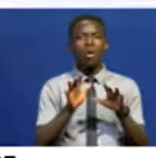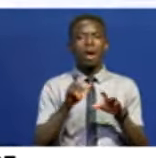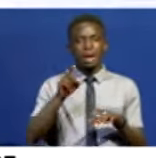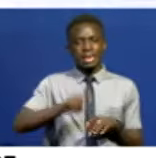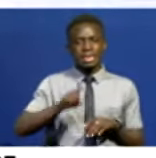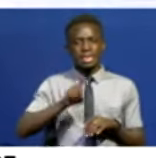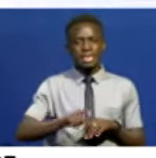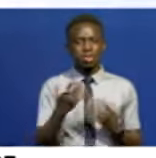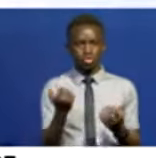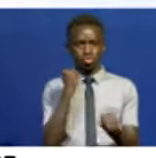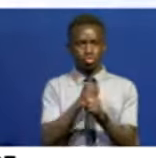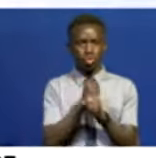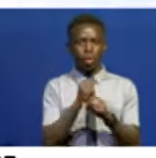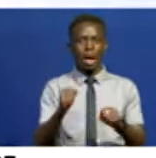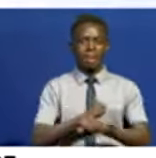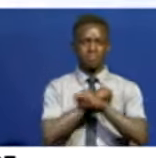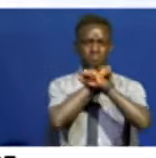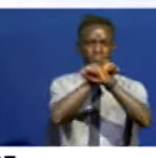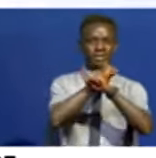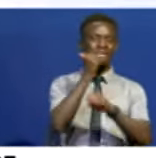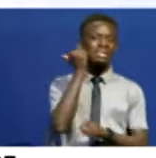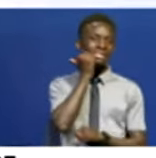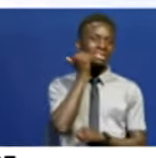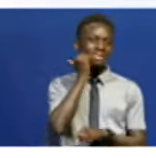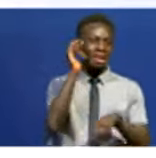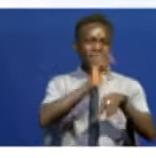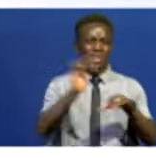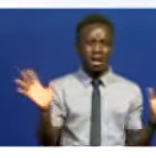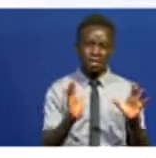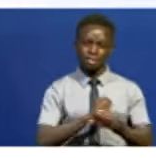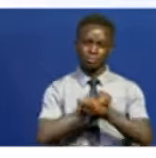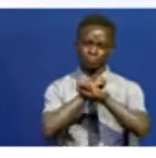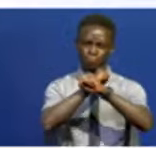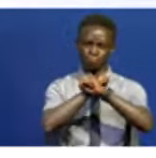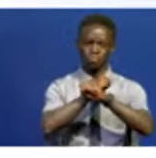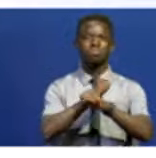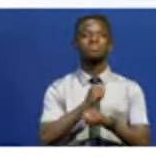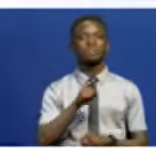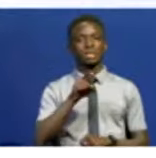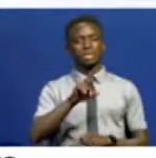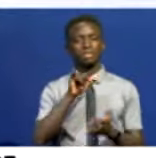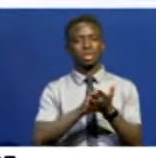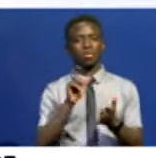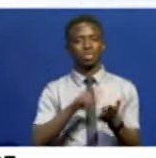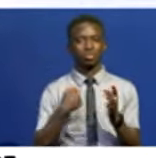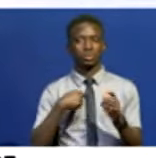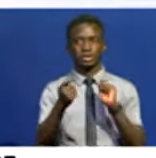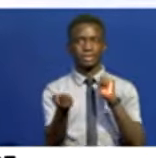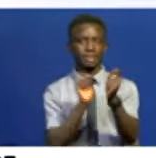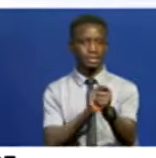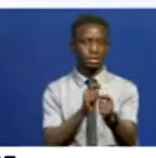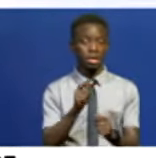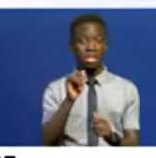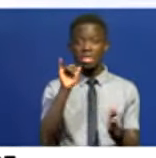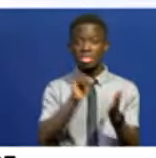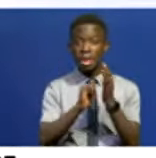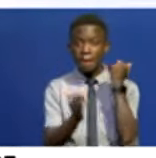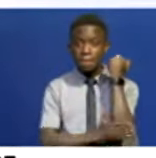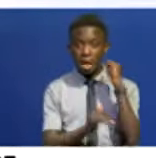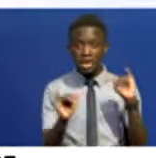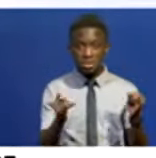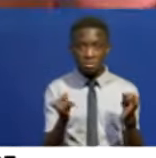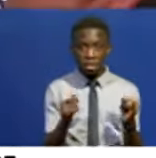as promotive health interventions. That is not exactly bad news for you guys. I